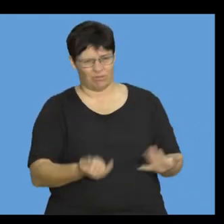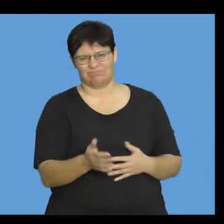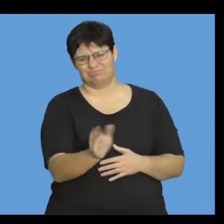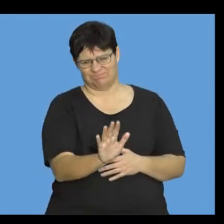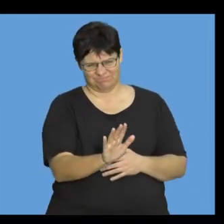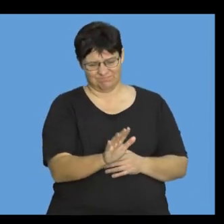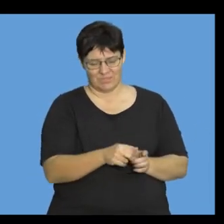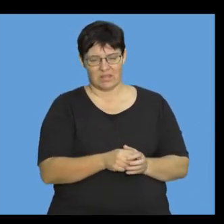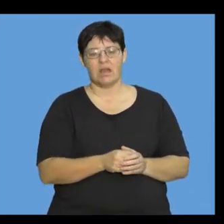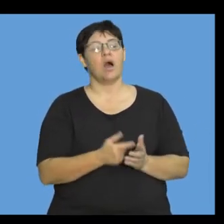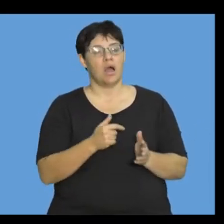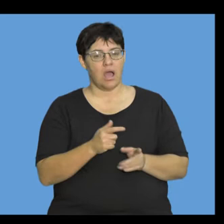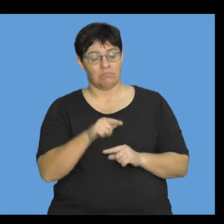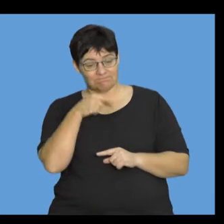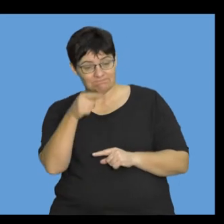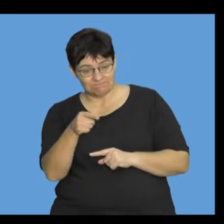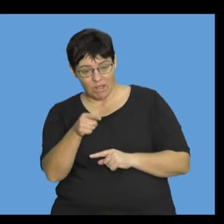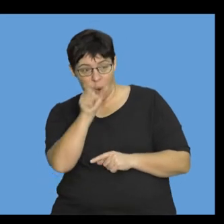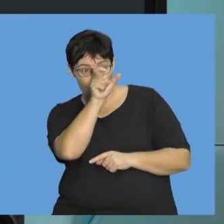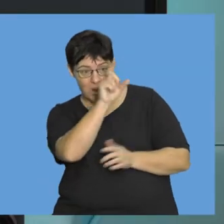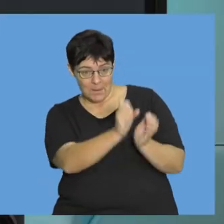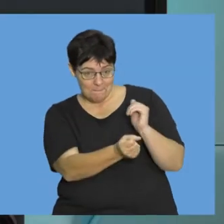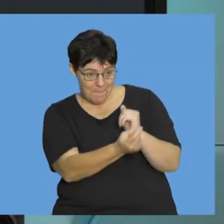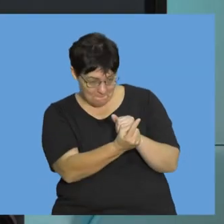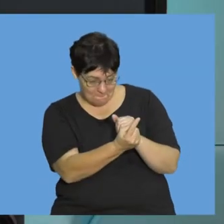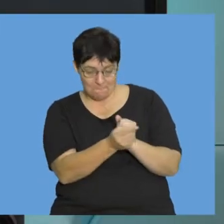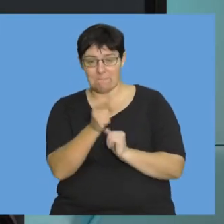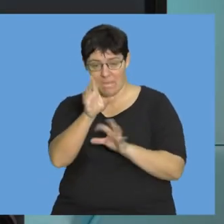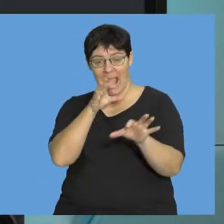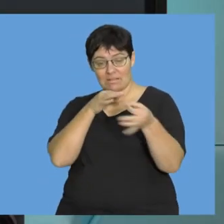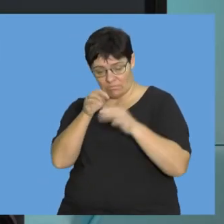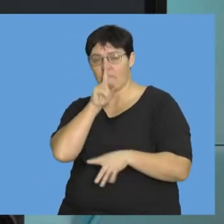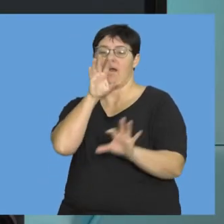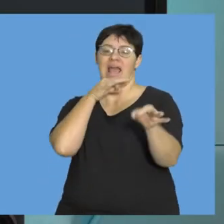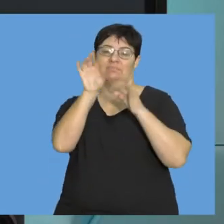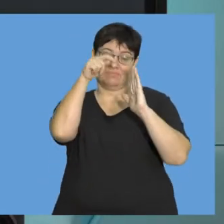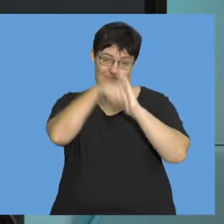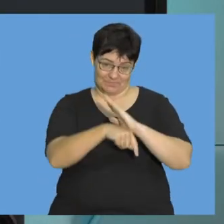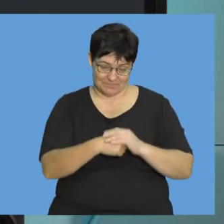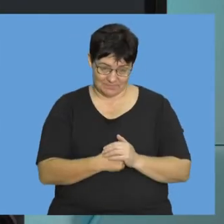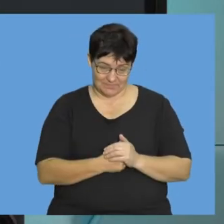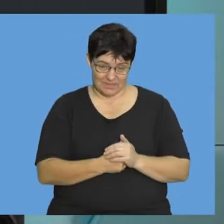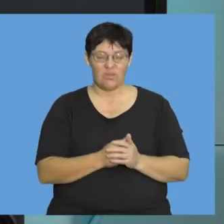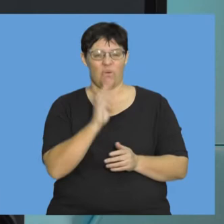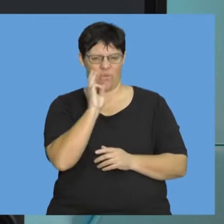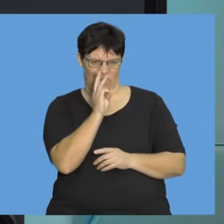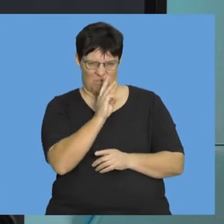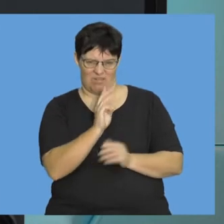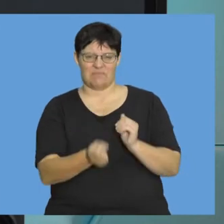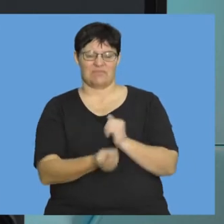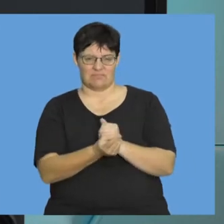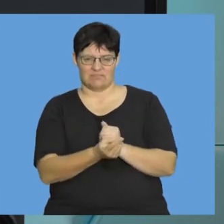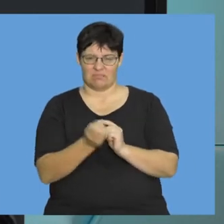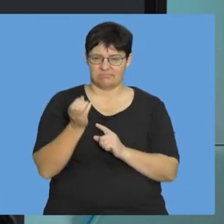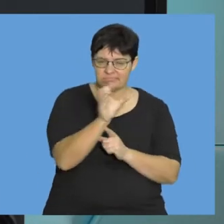we usually do. They're words that are going to appear right when we do our lesson. So they're going to be in bold, they're